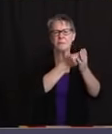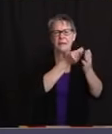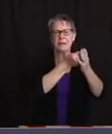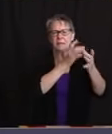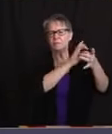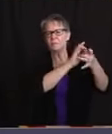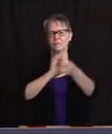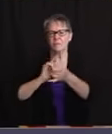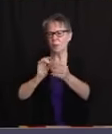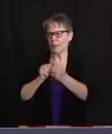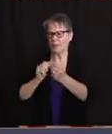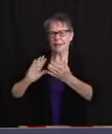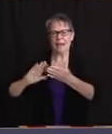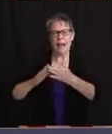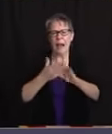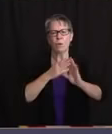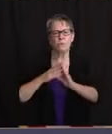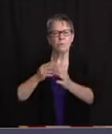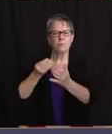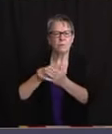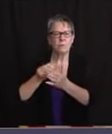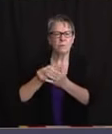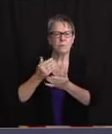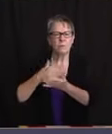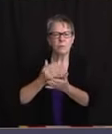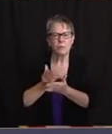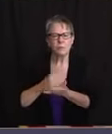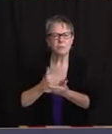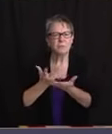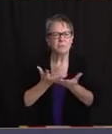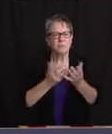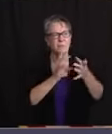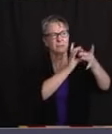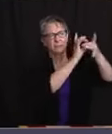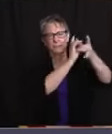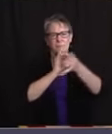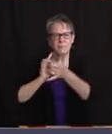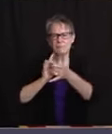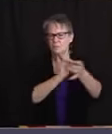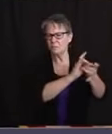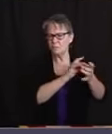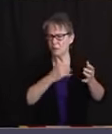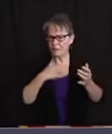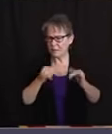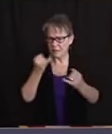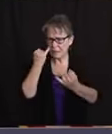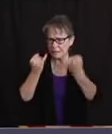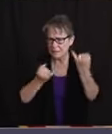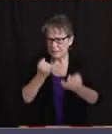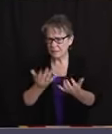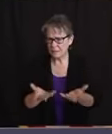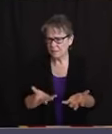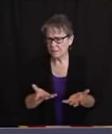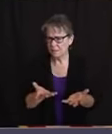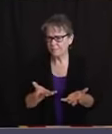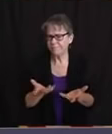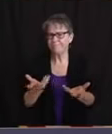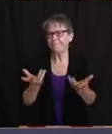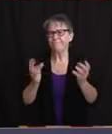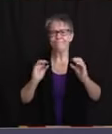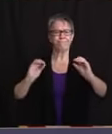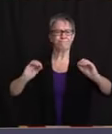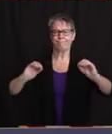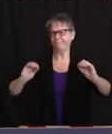than later. You know, I don't think there's an unending supply at the Fed, even